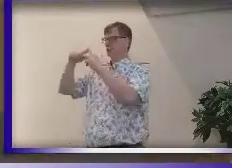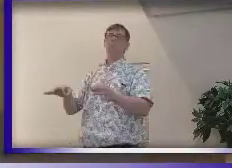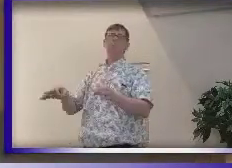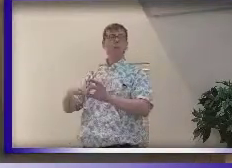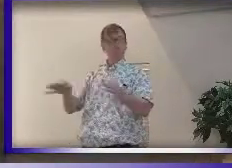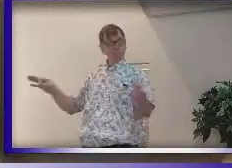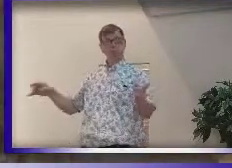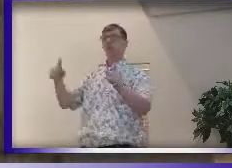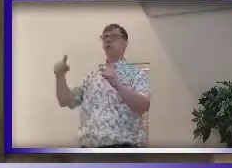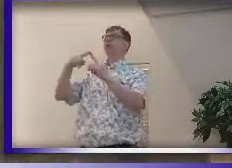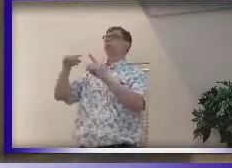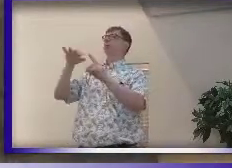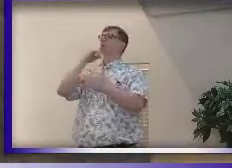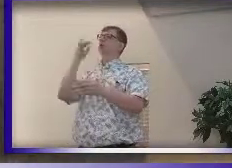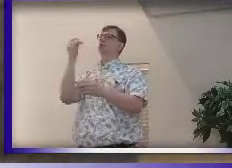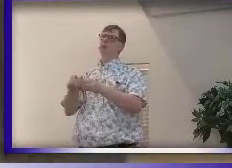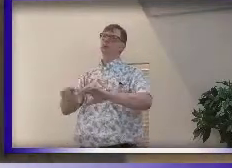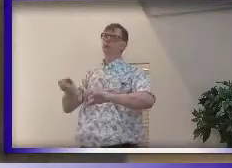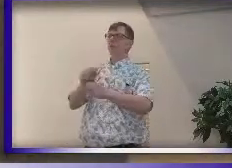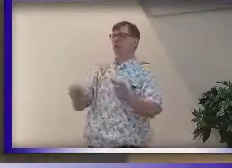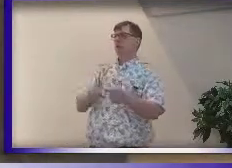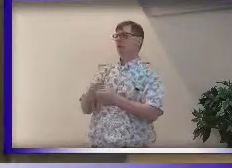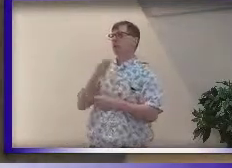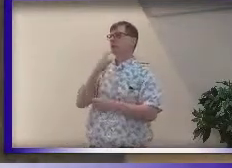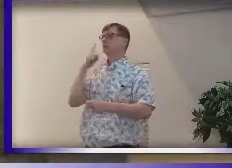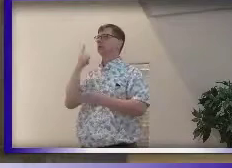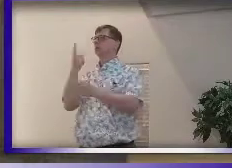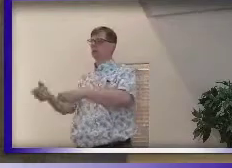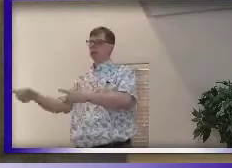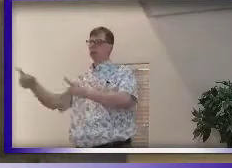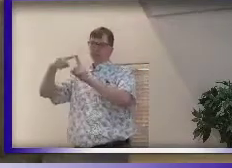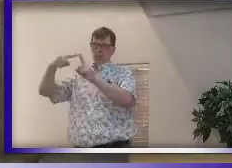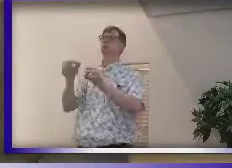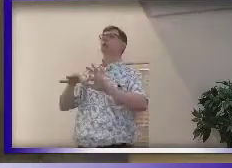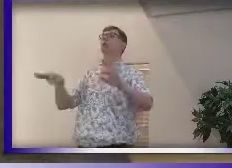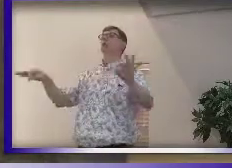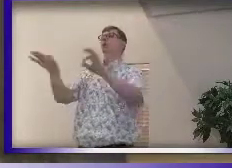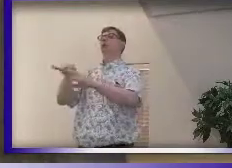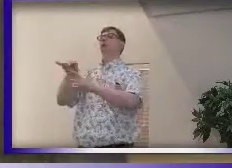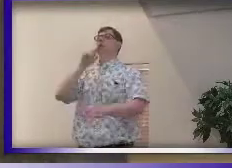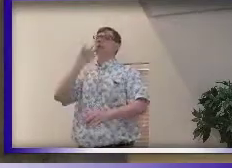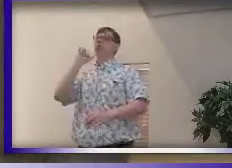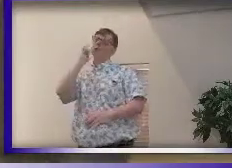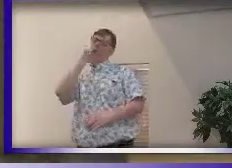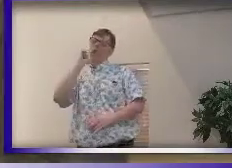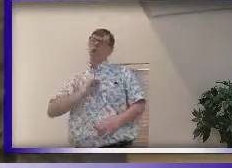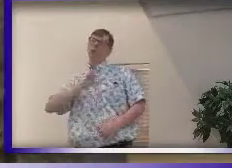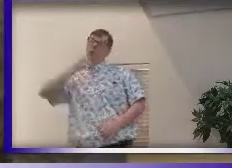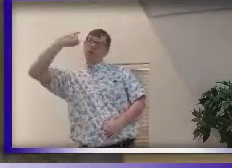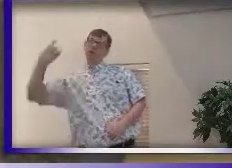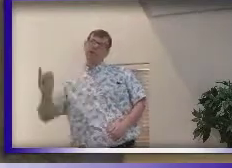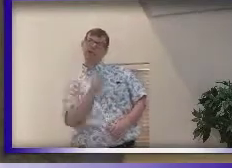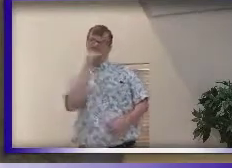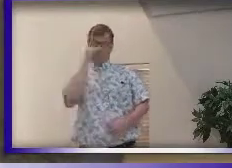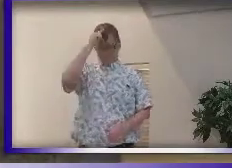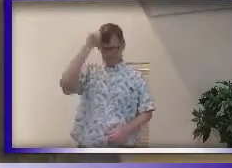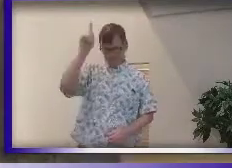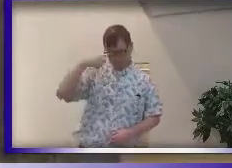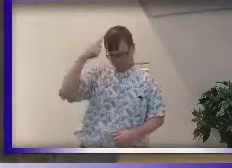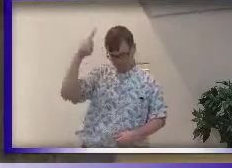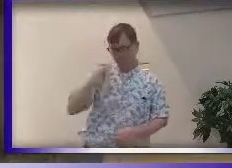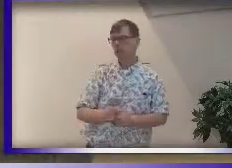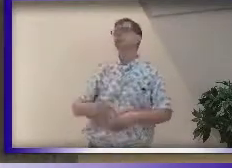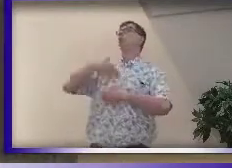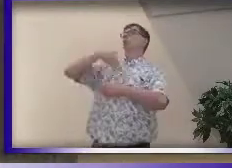And so I would suggest that when you go out into the world and let life be big in you and loving and good